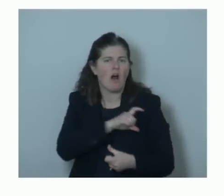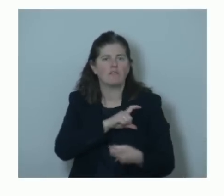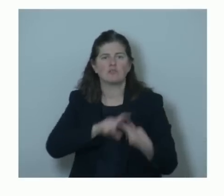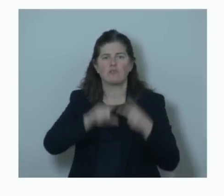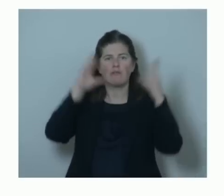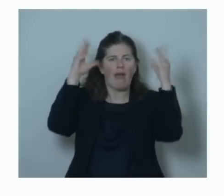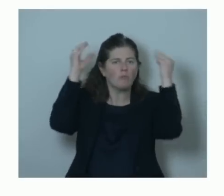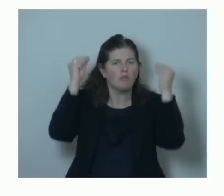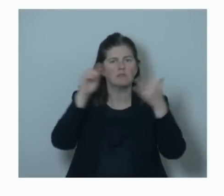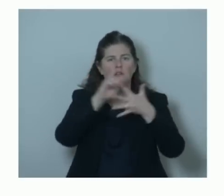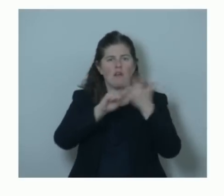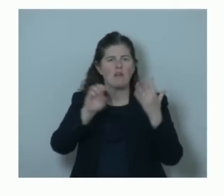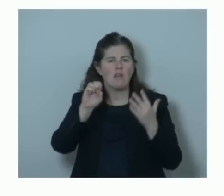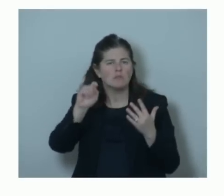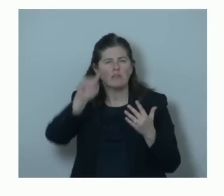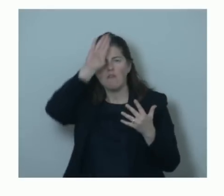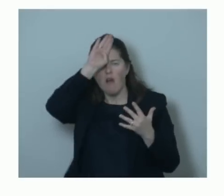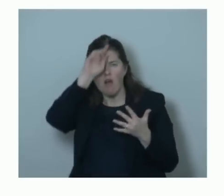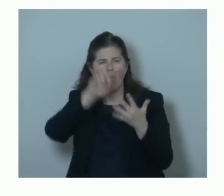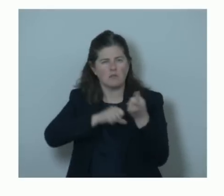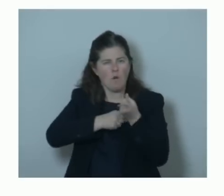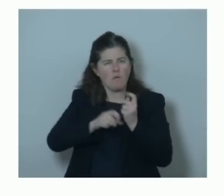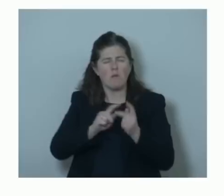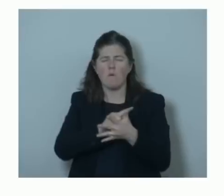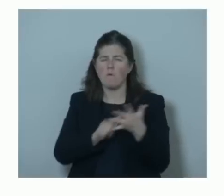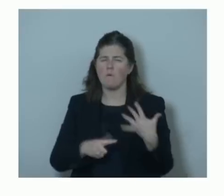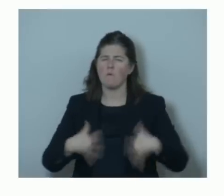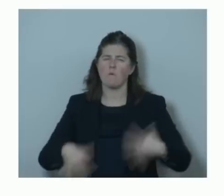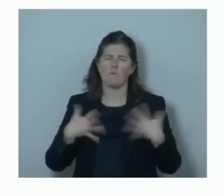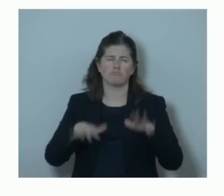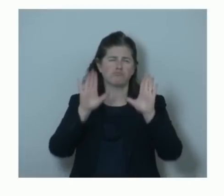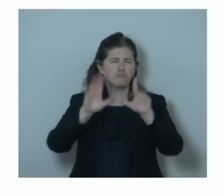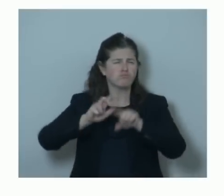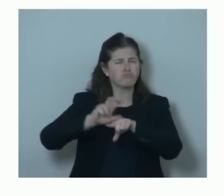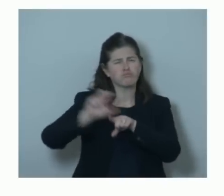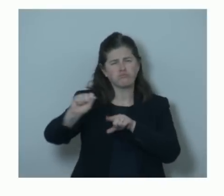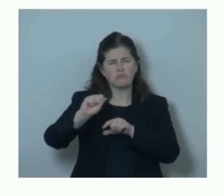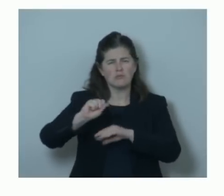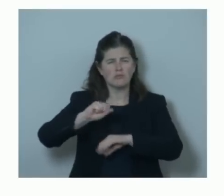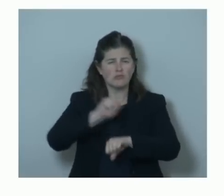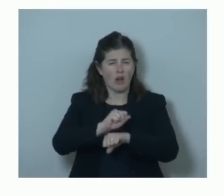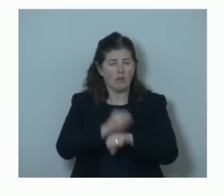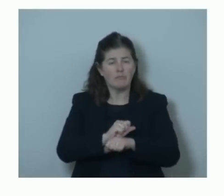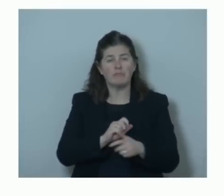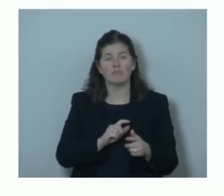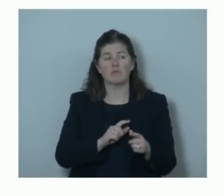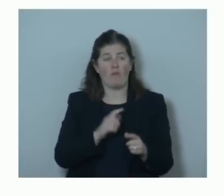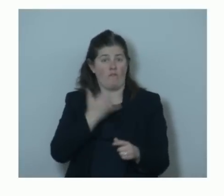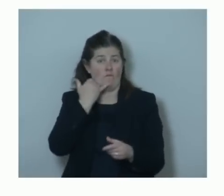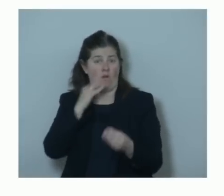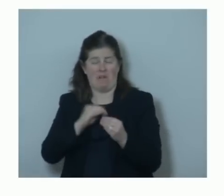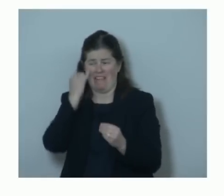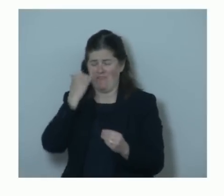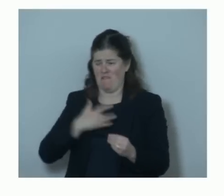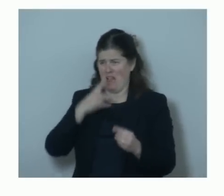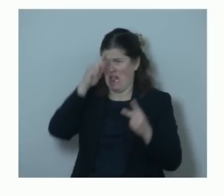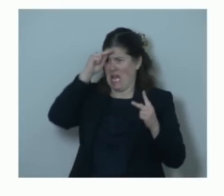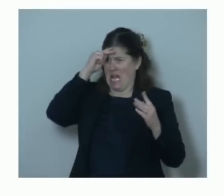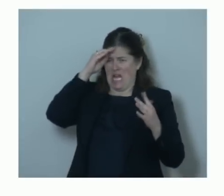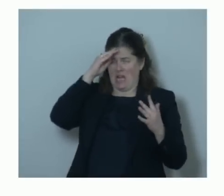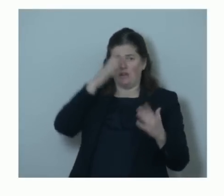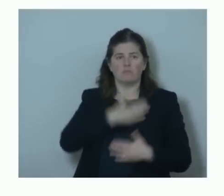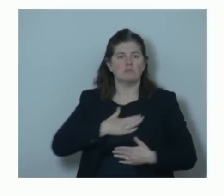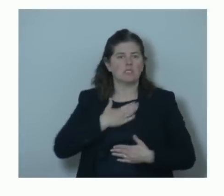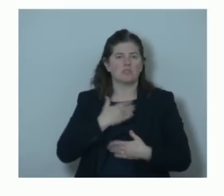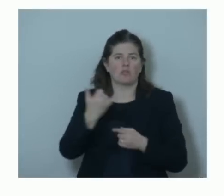ambulance and EMT support people are doing a heroic job. And we have a line there for you. If this is starting to get to you, please call.